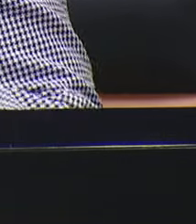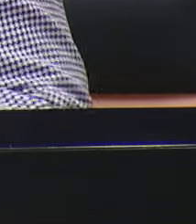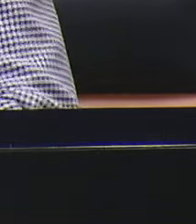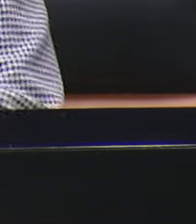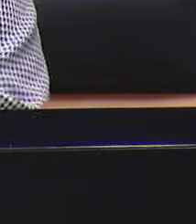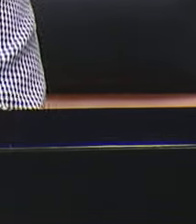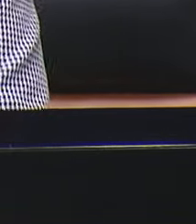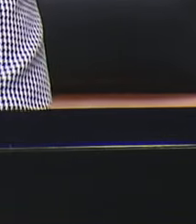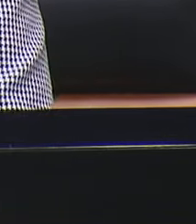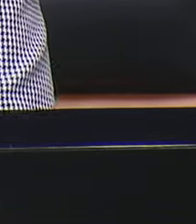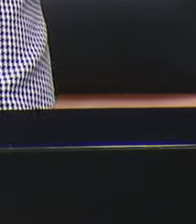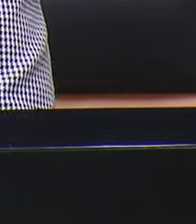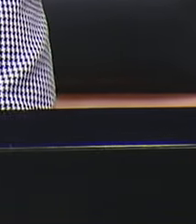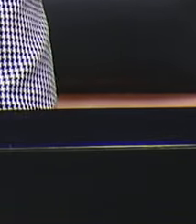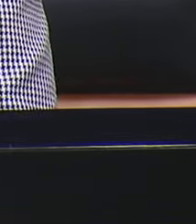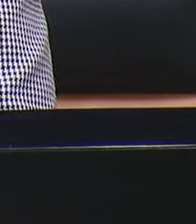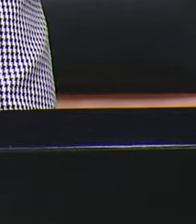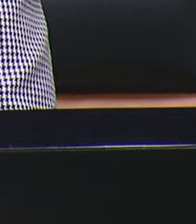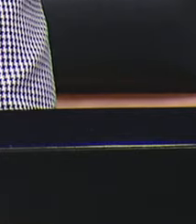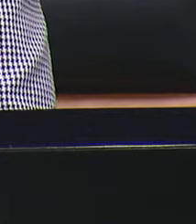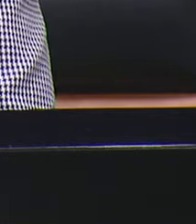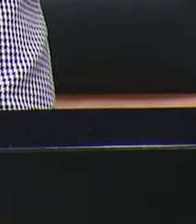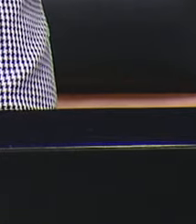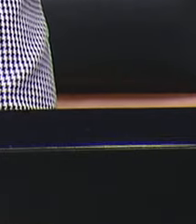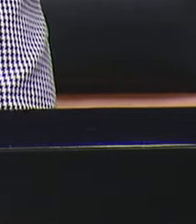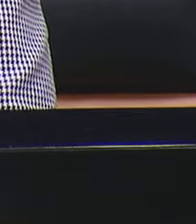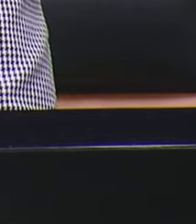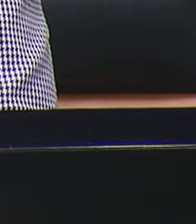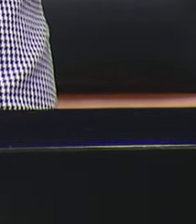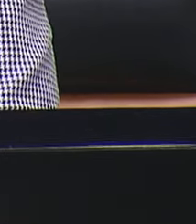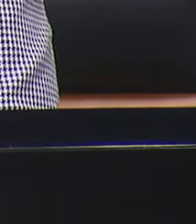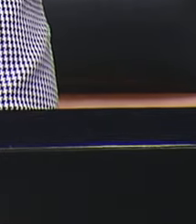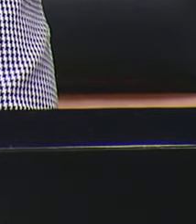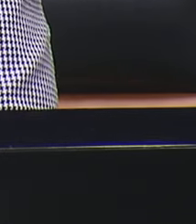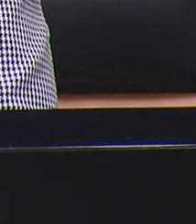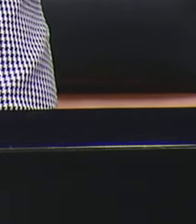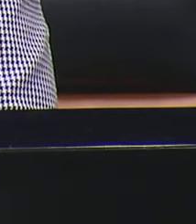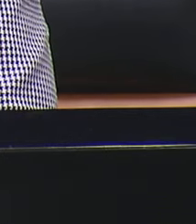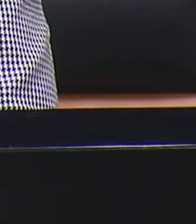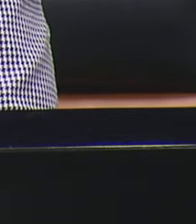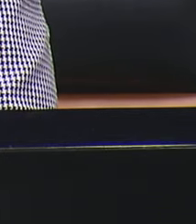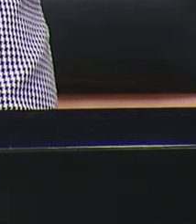Thank you. The voting session is now closed.